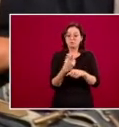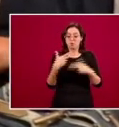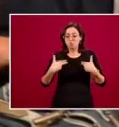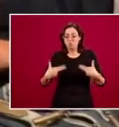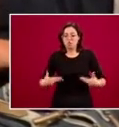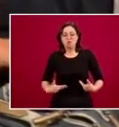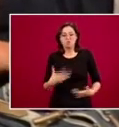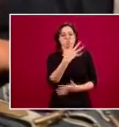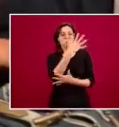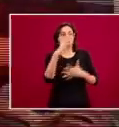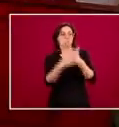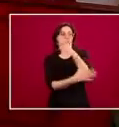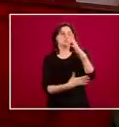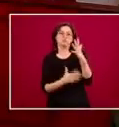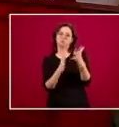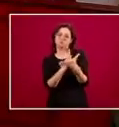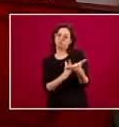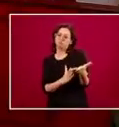also to the